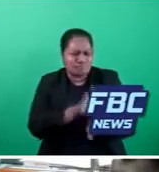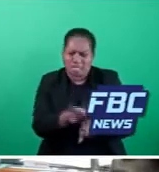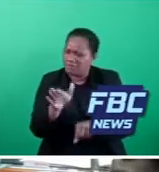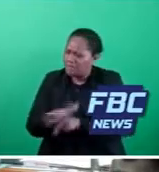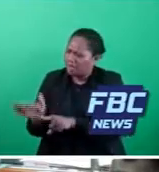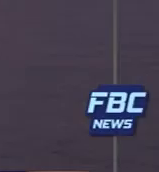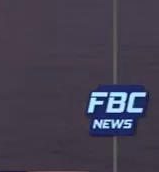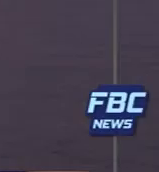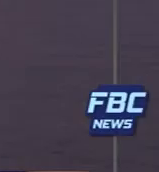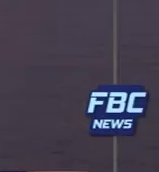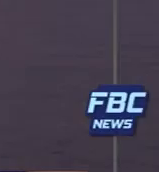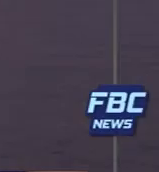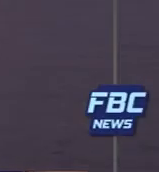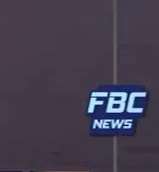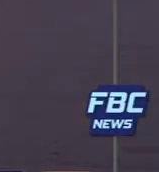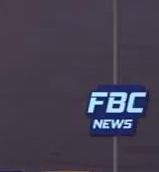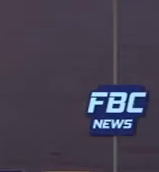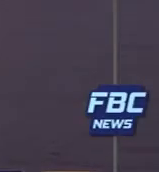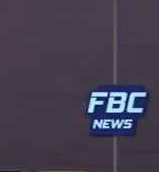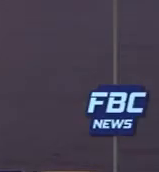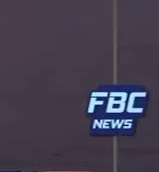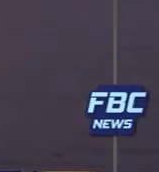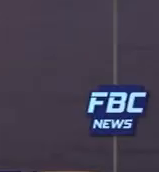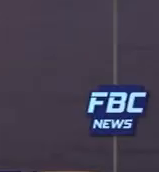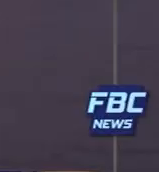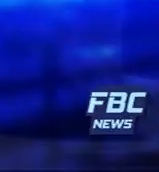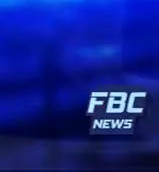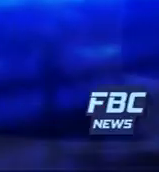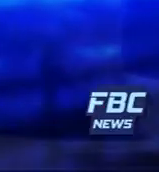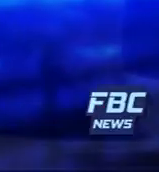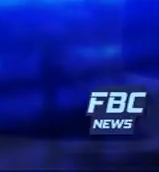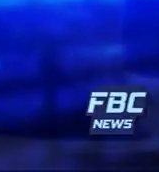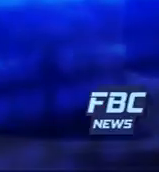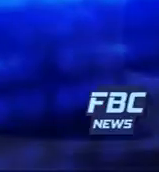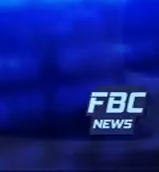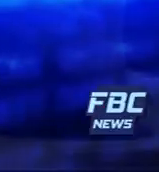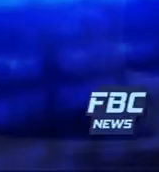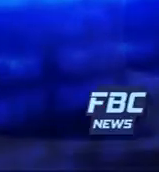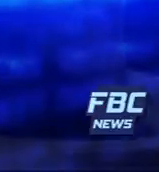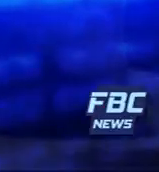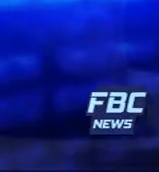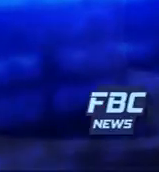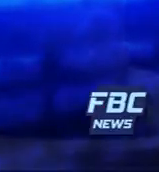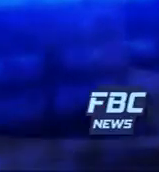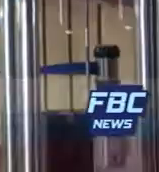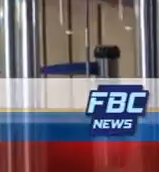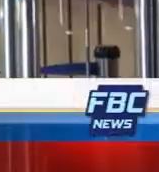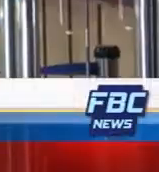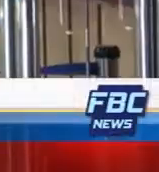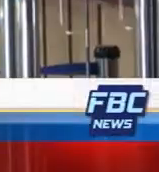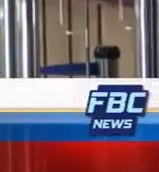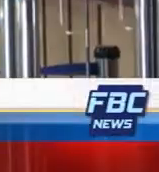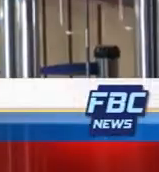process. And it's business time now with Koroi. Thanks, Jackie. Coming up after the break,